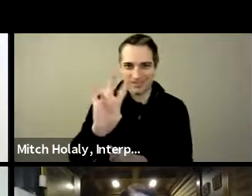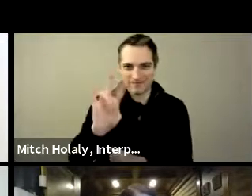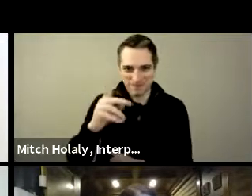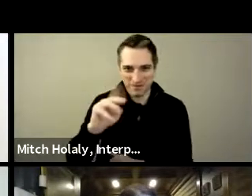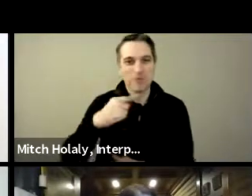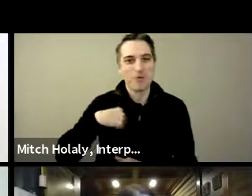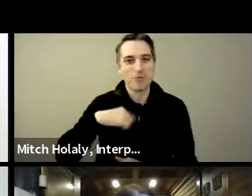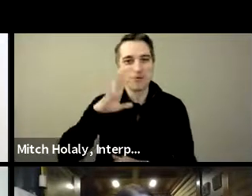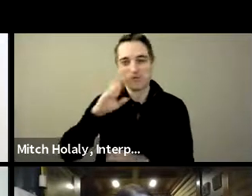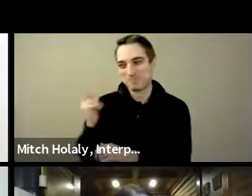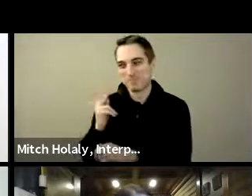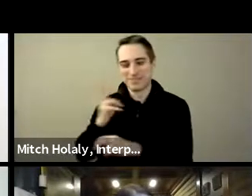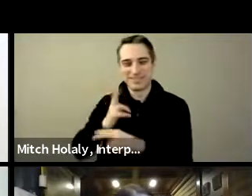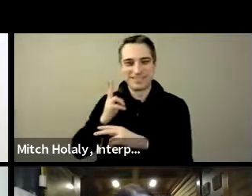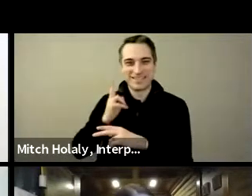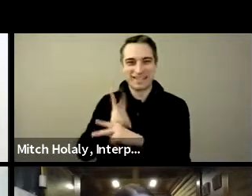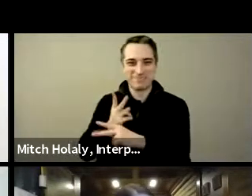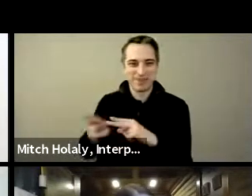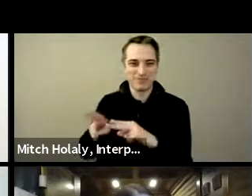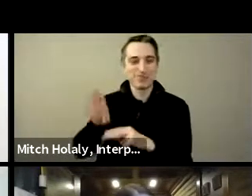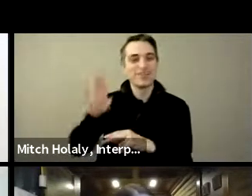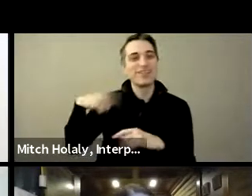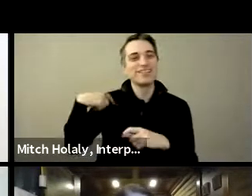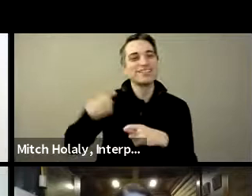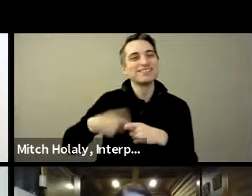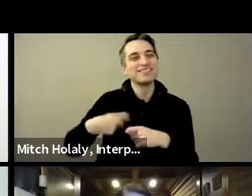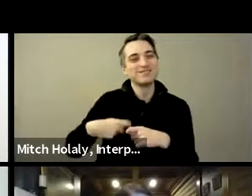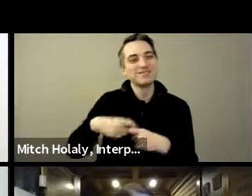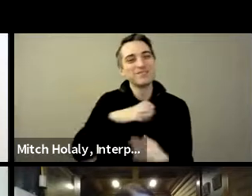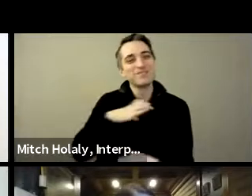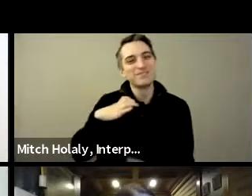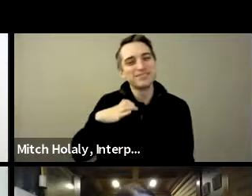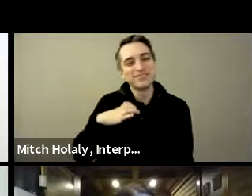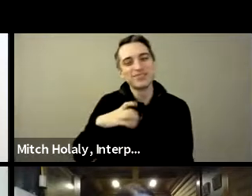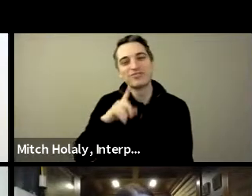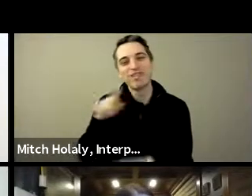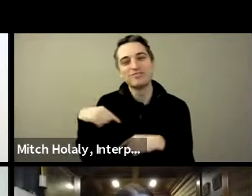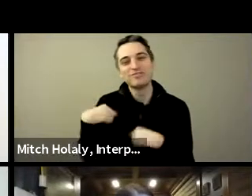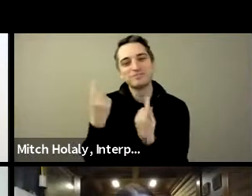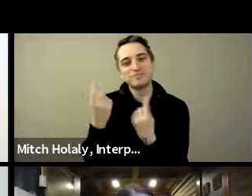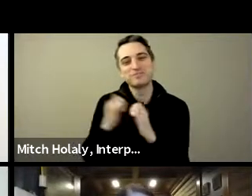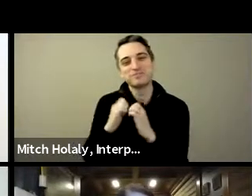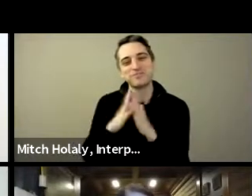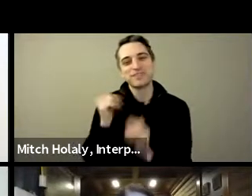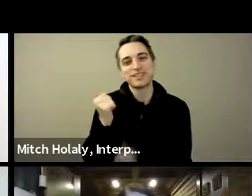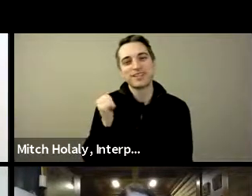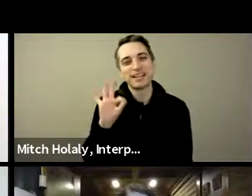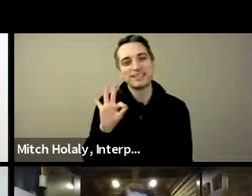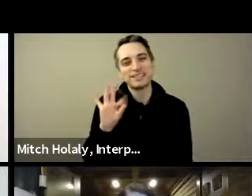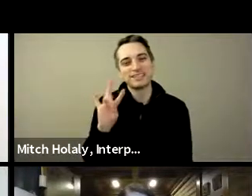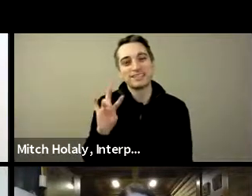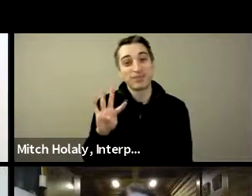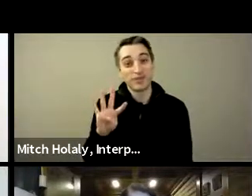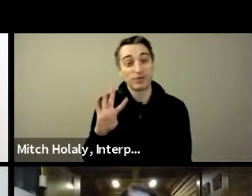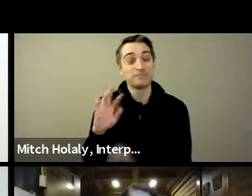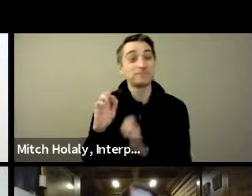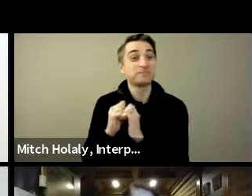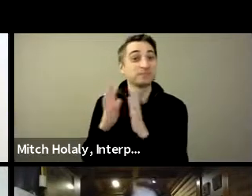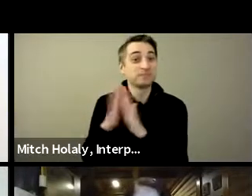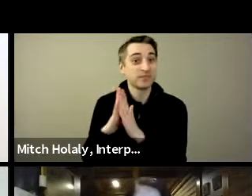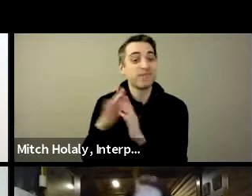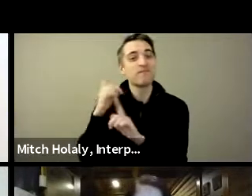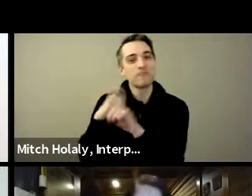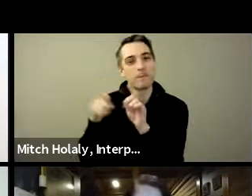very brief. The Hispanic Latino Commission has been around since 1974. It was created as an executive